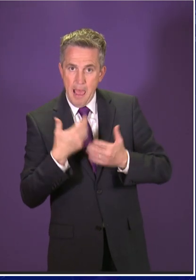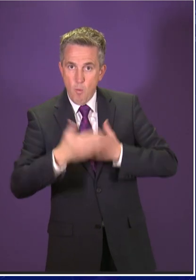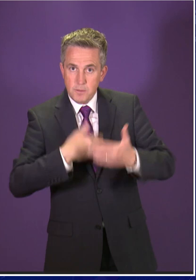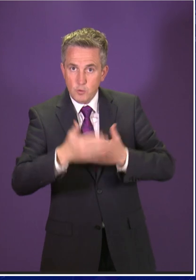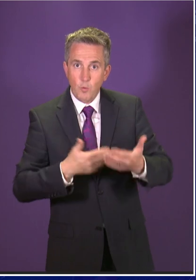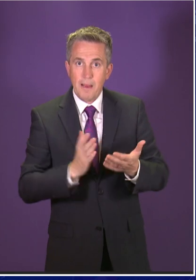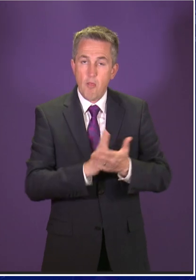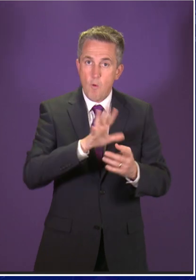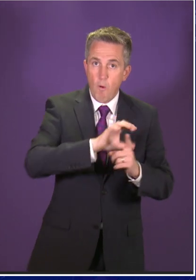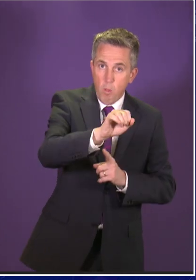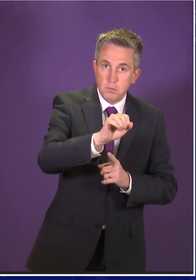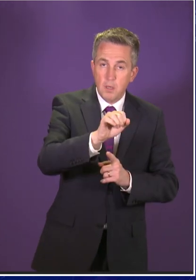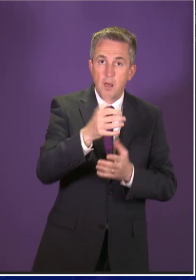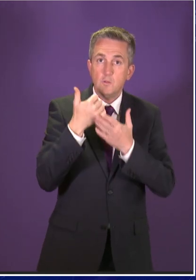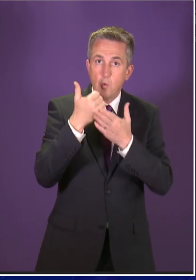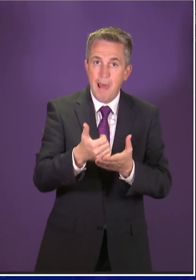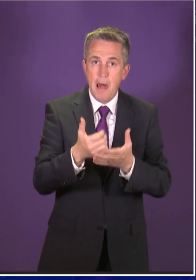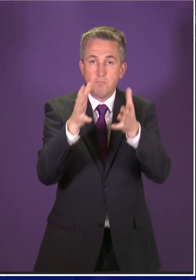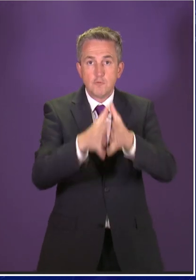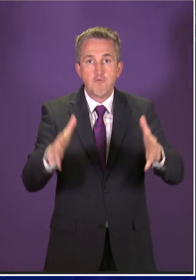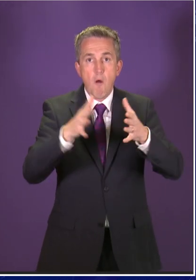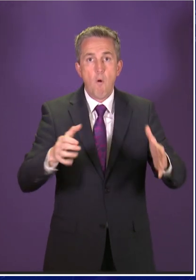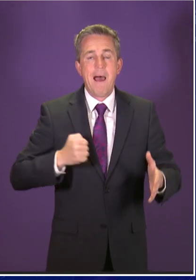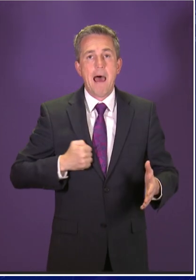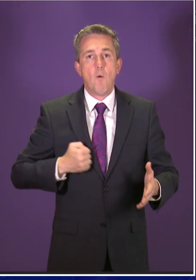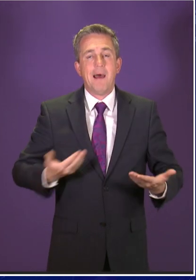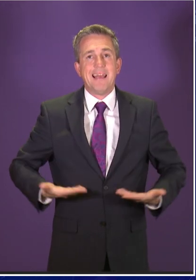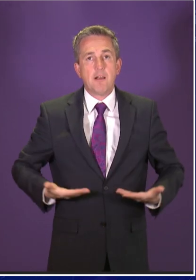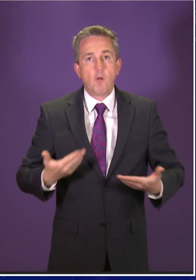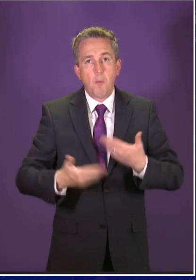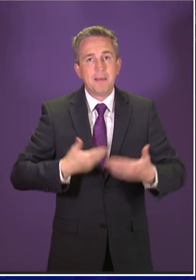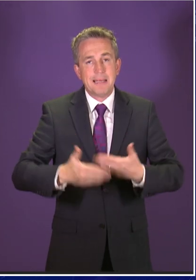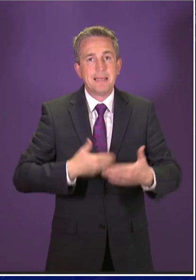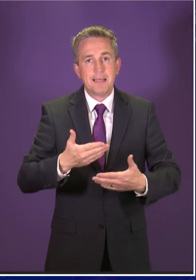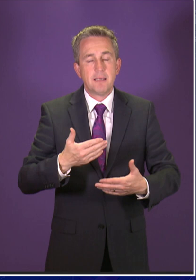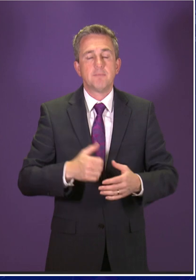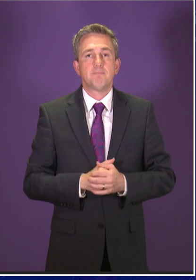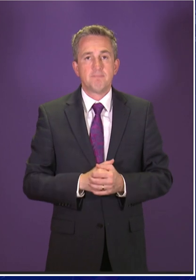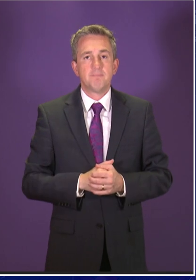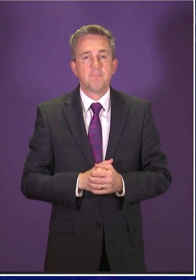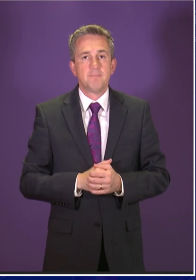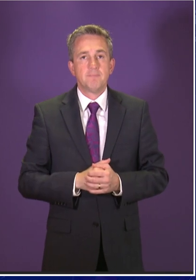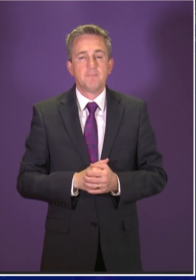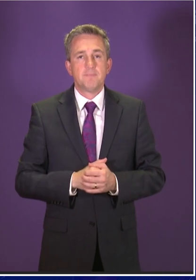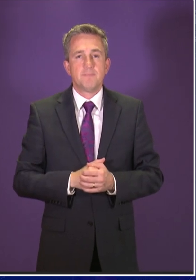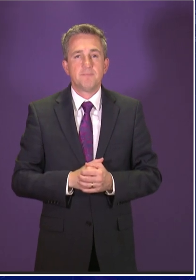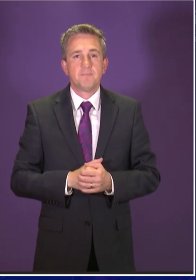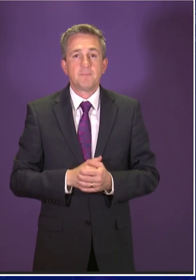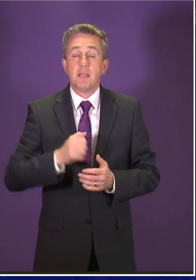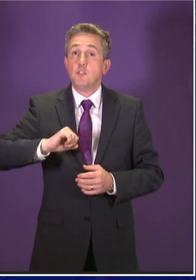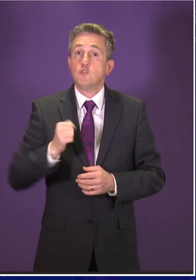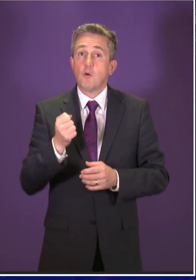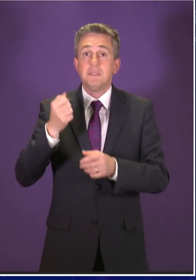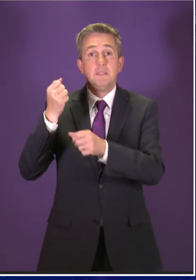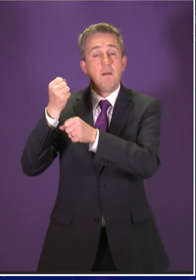we do to our efforts to grow our economy. It also means that the importance of culture is reflected in the very purpose of the